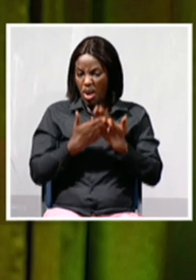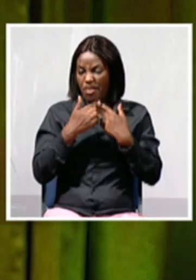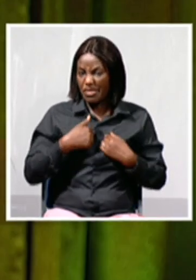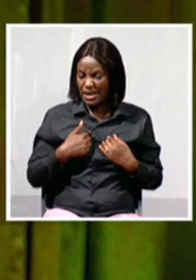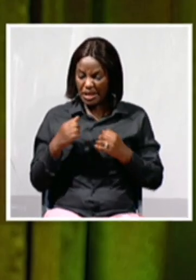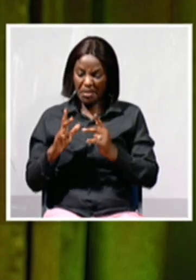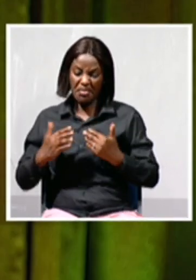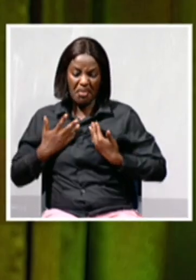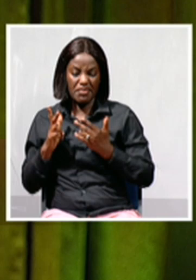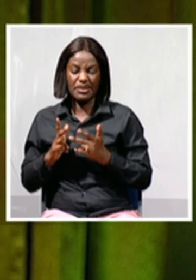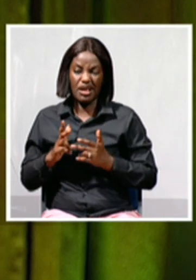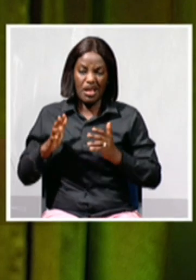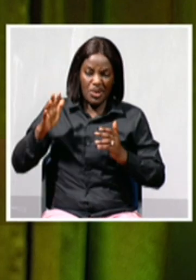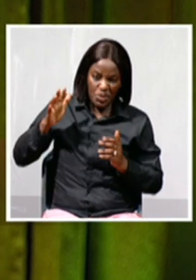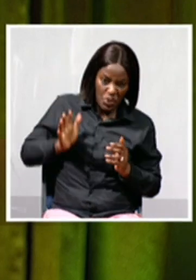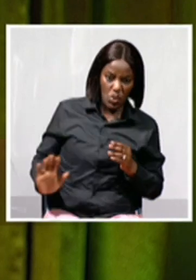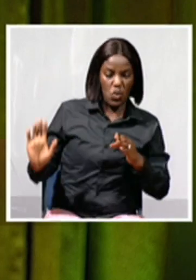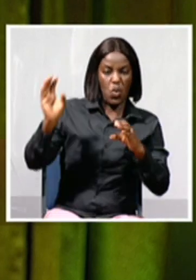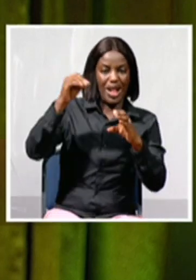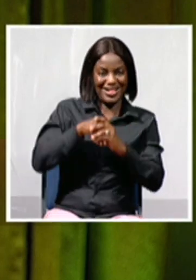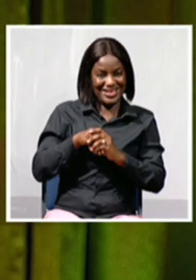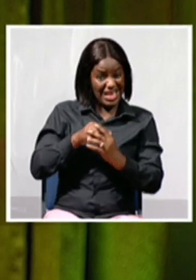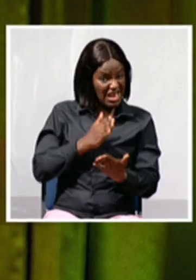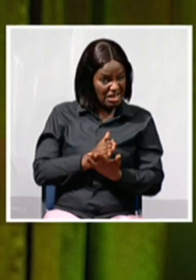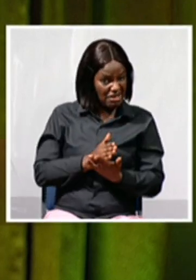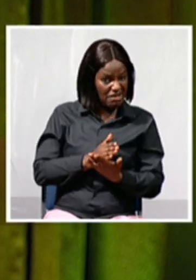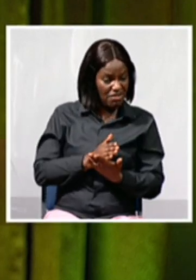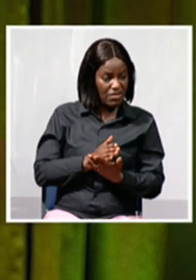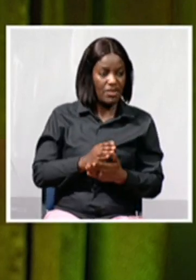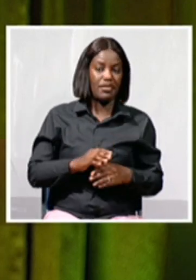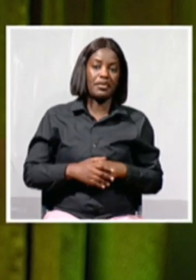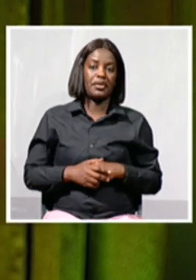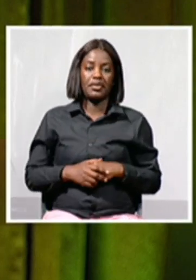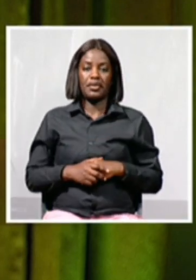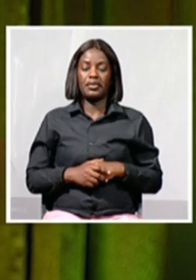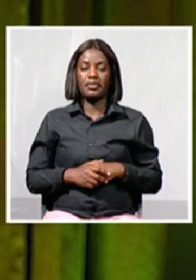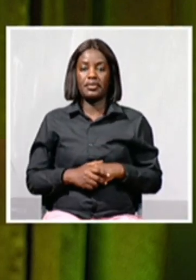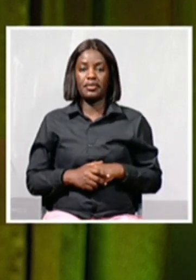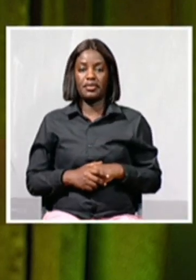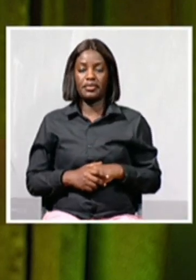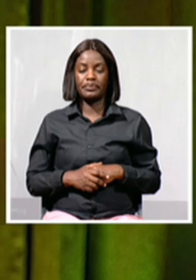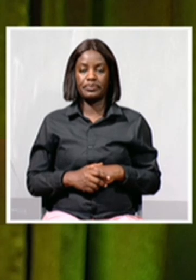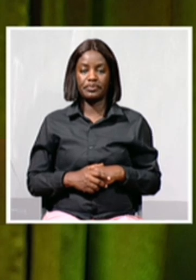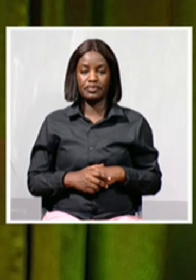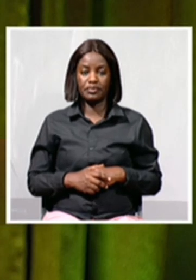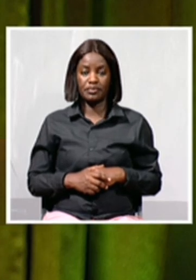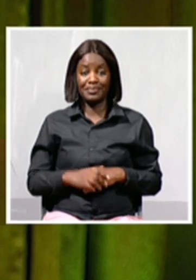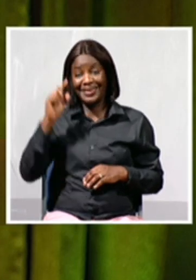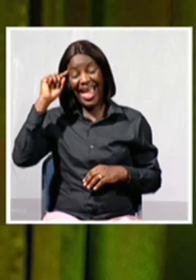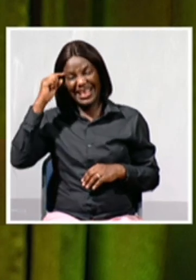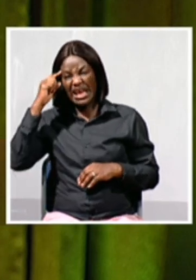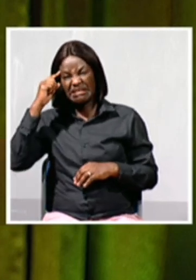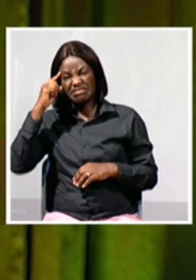particular perspective a fair one from your take? I think that particular perception and narrative, I think, is